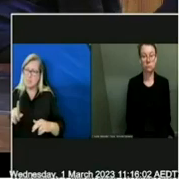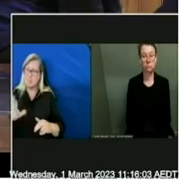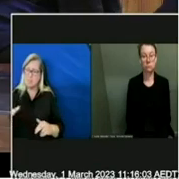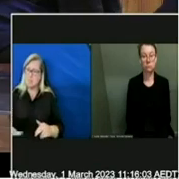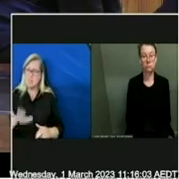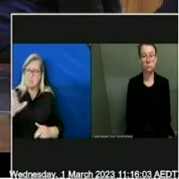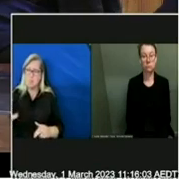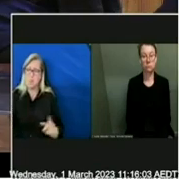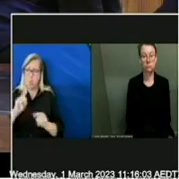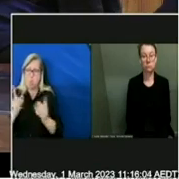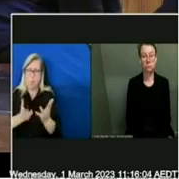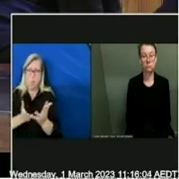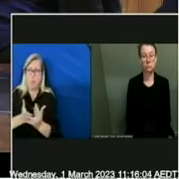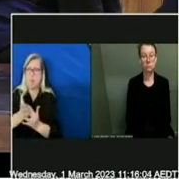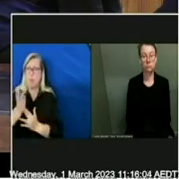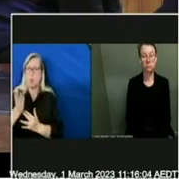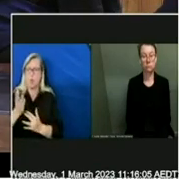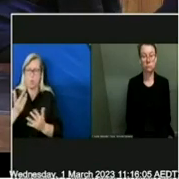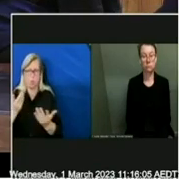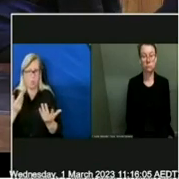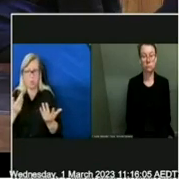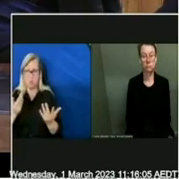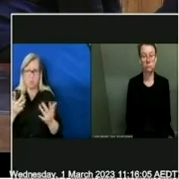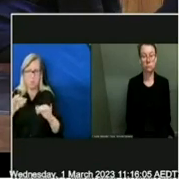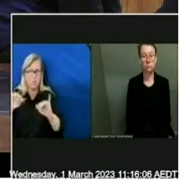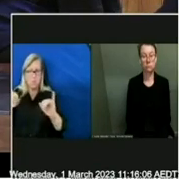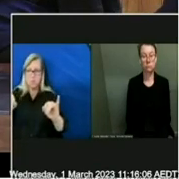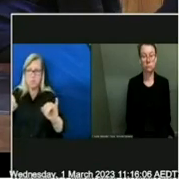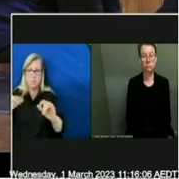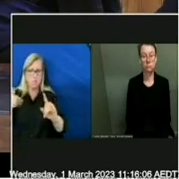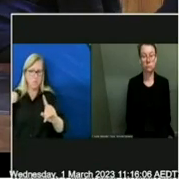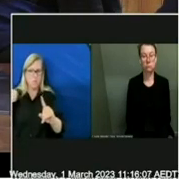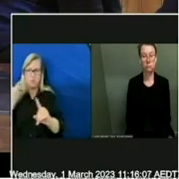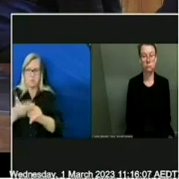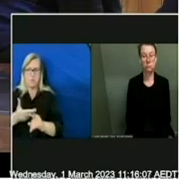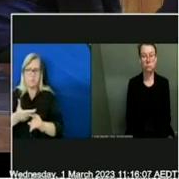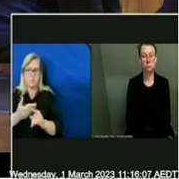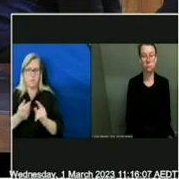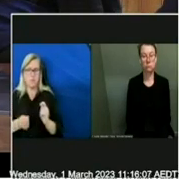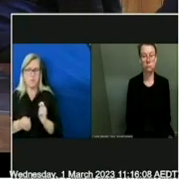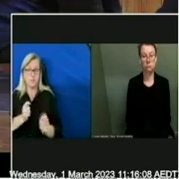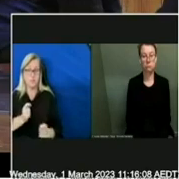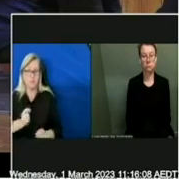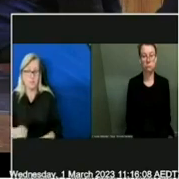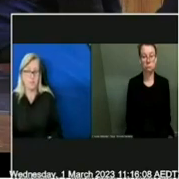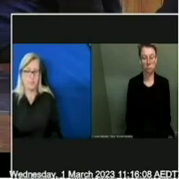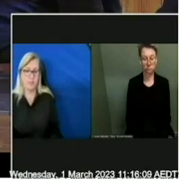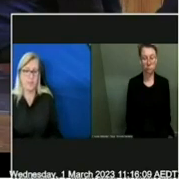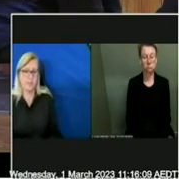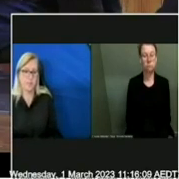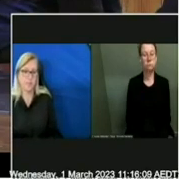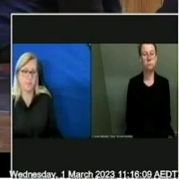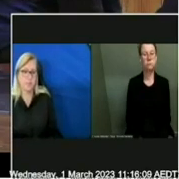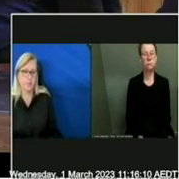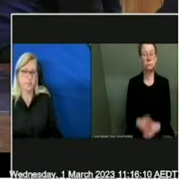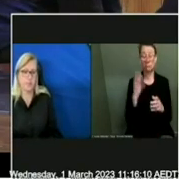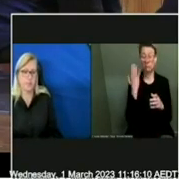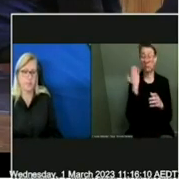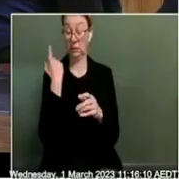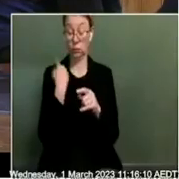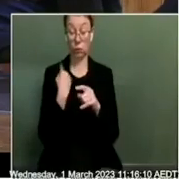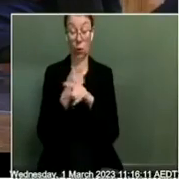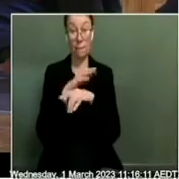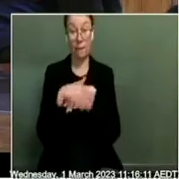terror. Yeah. And we're talking, we were just talking in the car about the massacres down here, and we were just talking